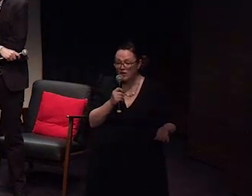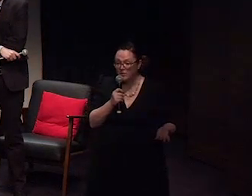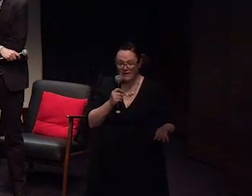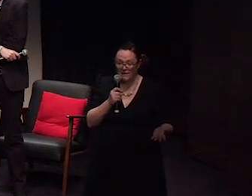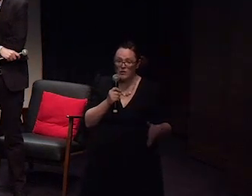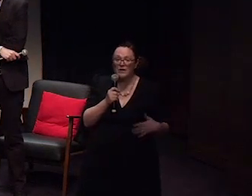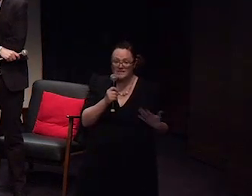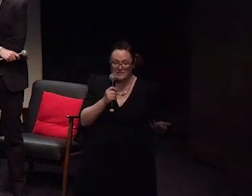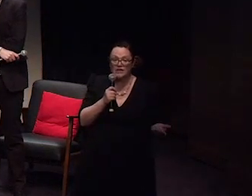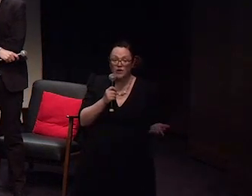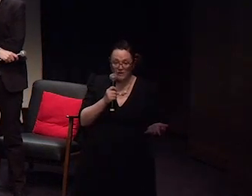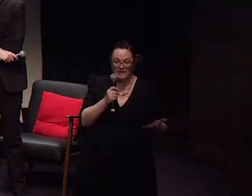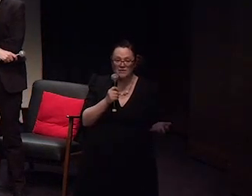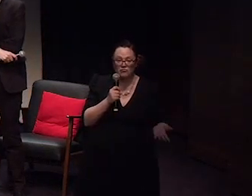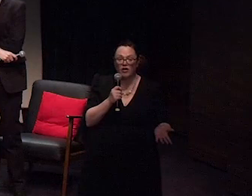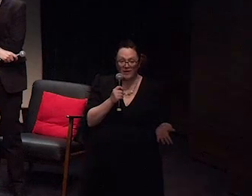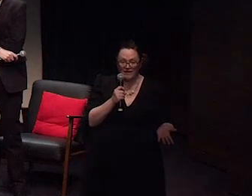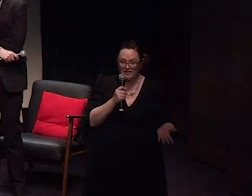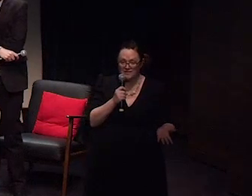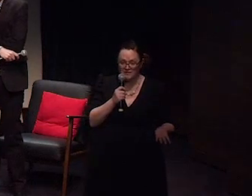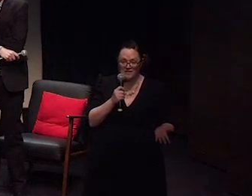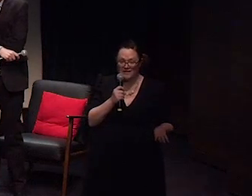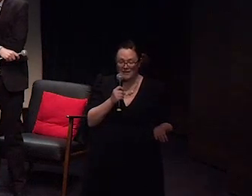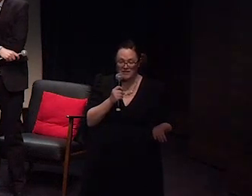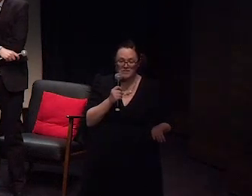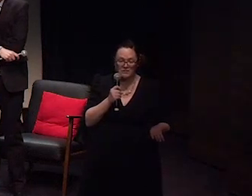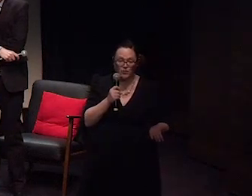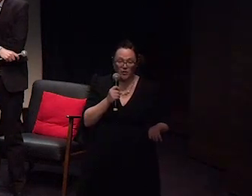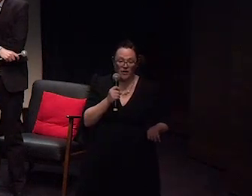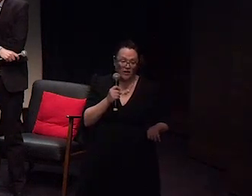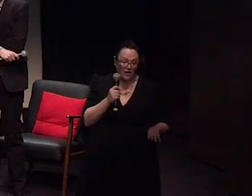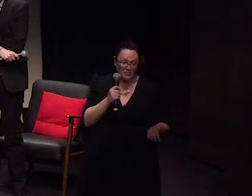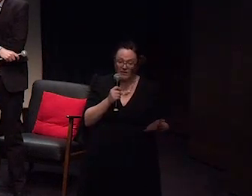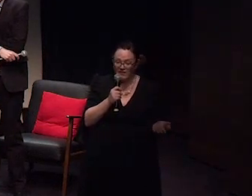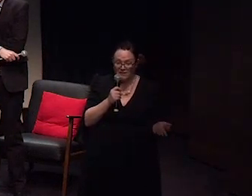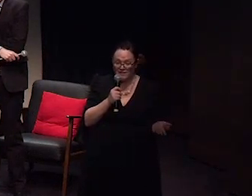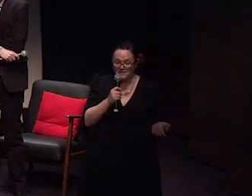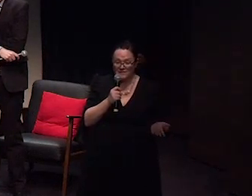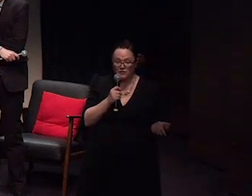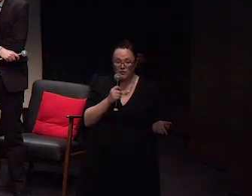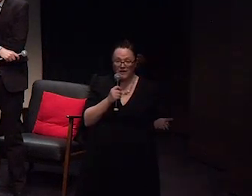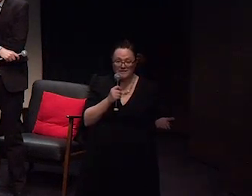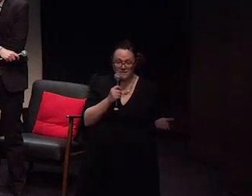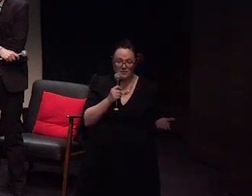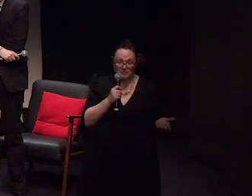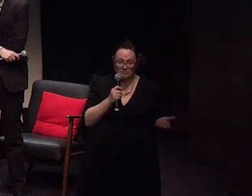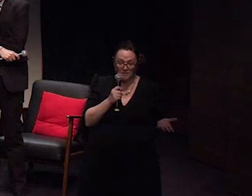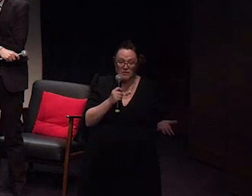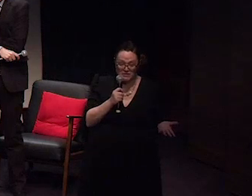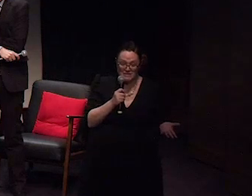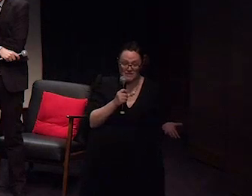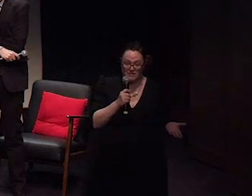because globally we're quite slowly growing the sign language for availability for